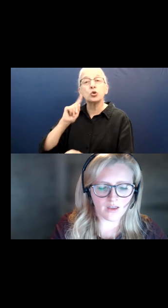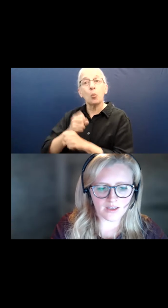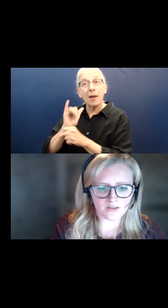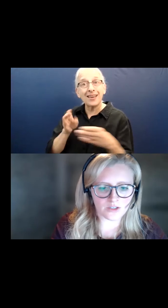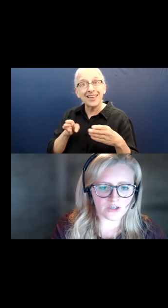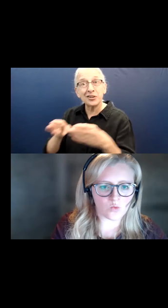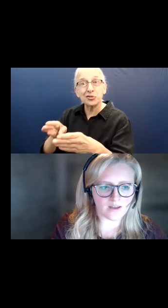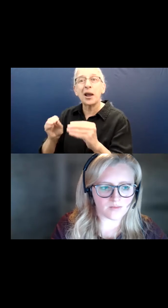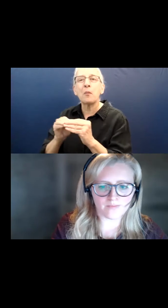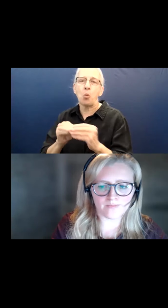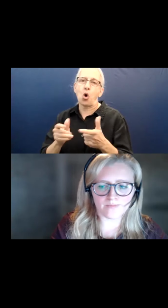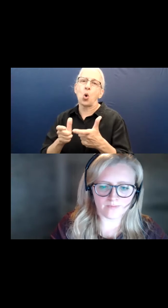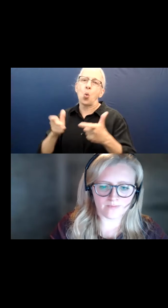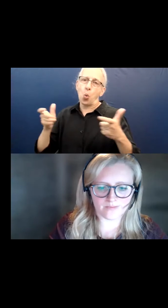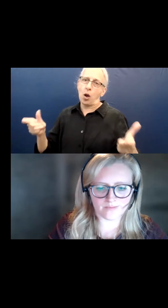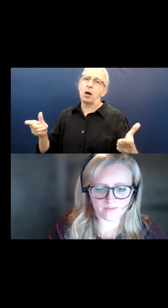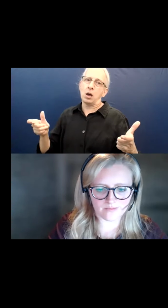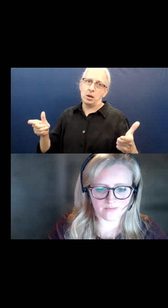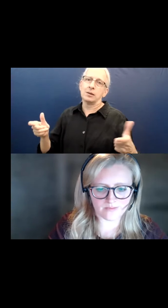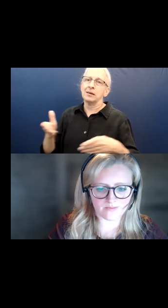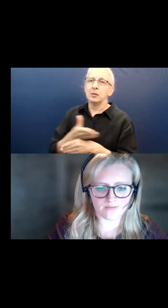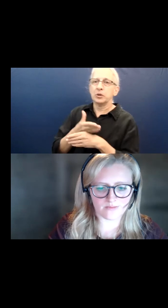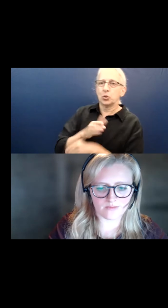Street and Leary Way.